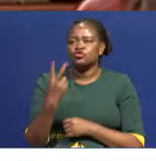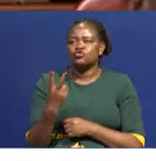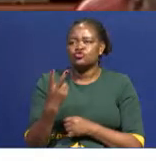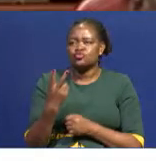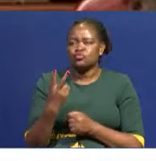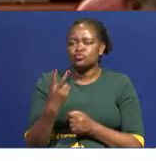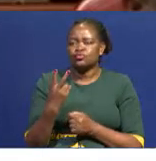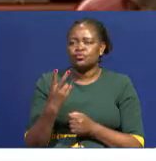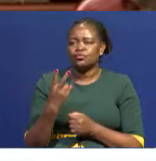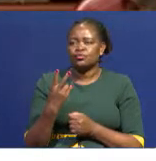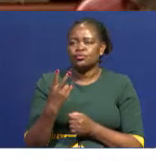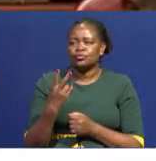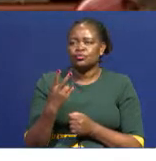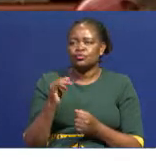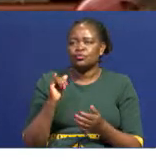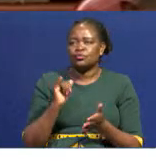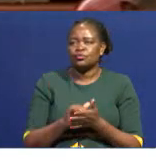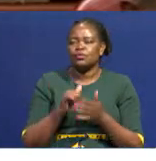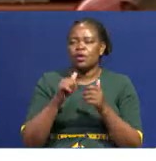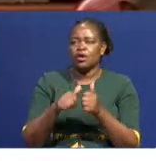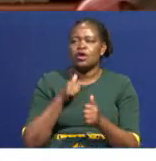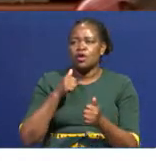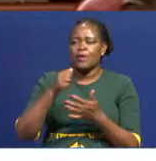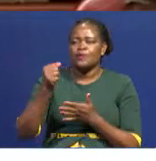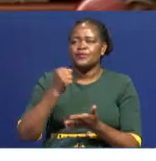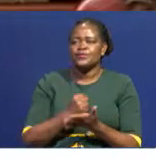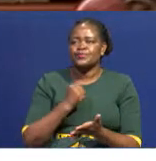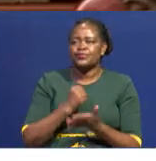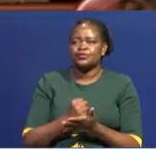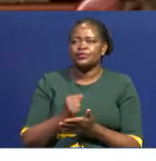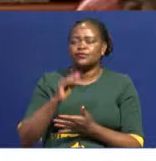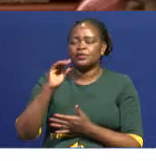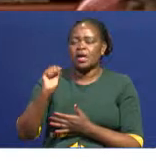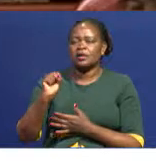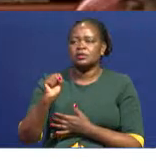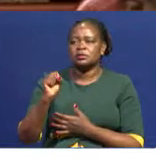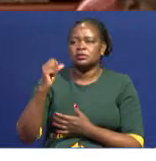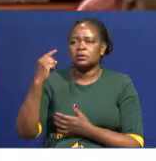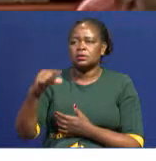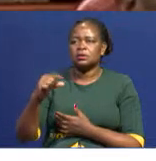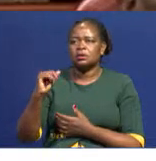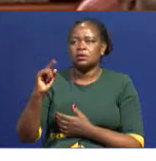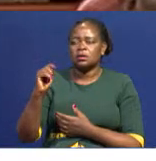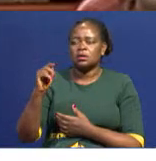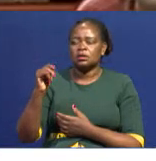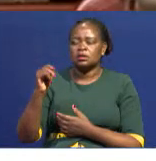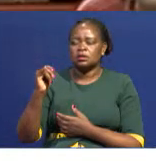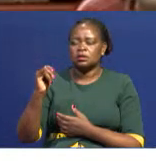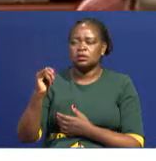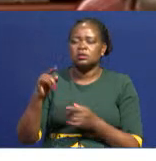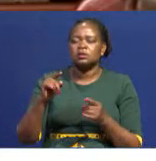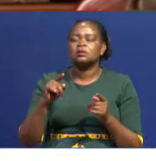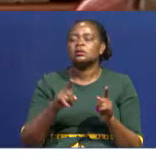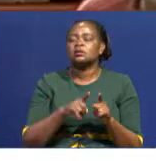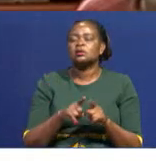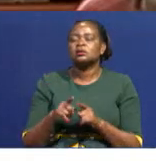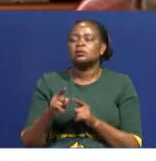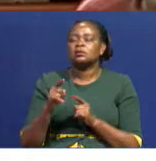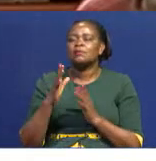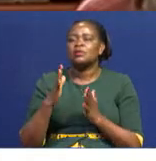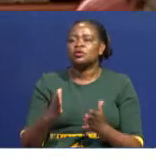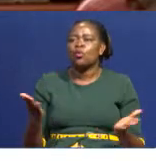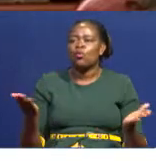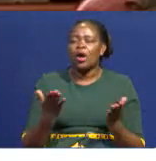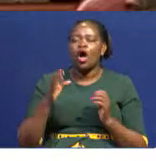that rejects the appointment of Mr. Charles Githinji Kairu as Consul General,